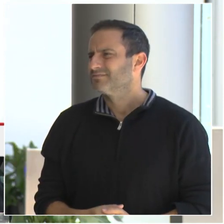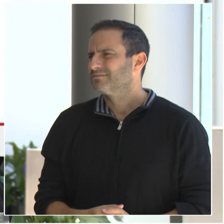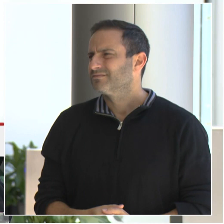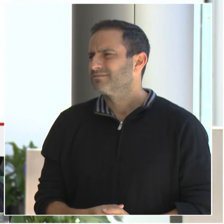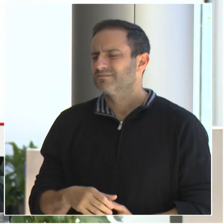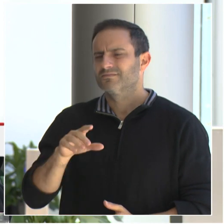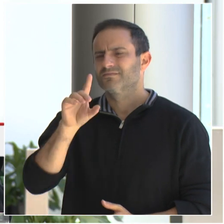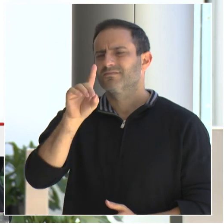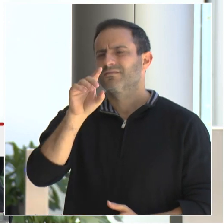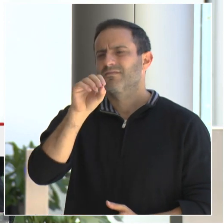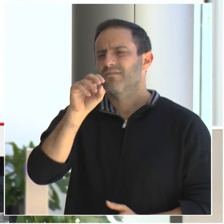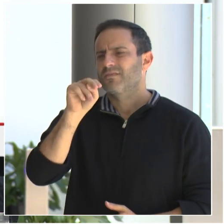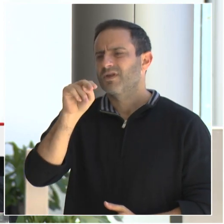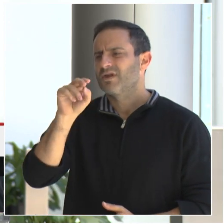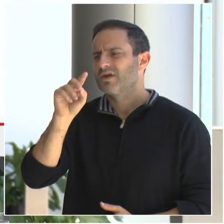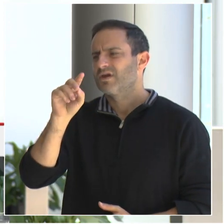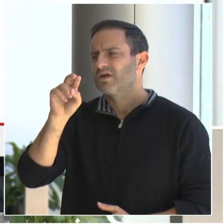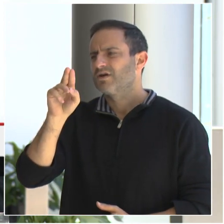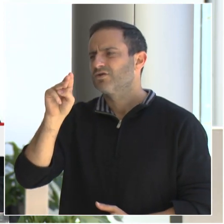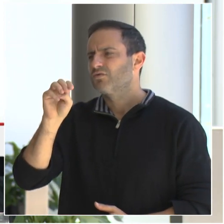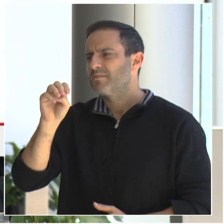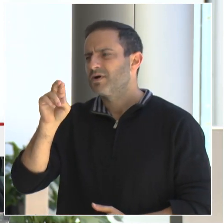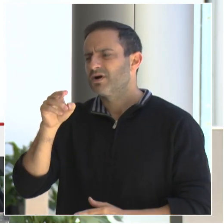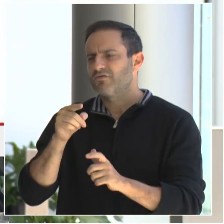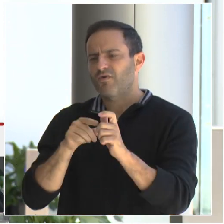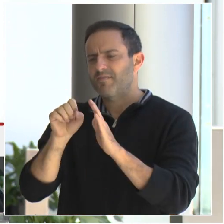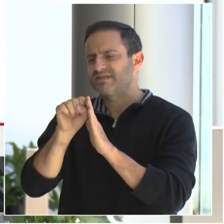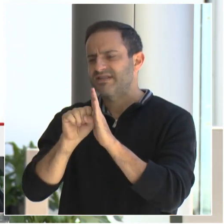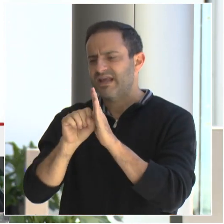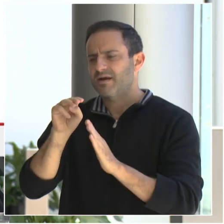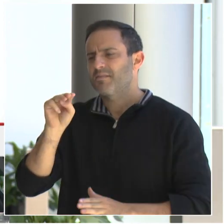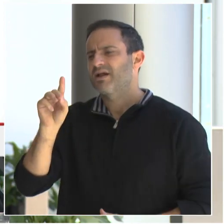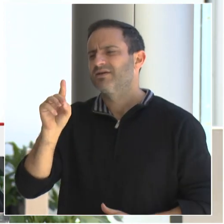Mr. Don Drummer, the State of Maryland.